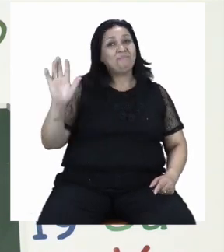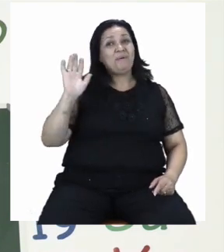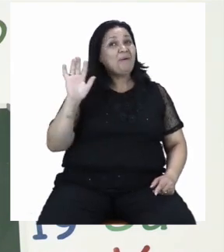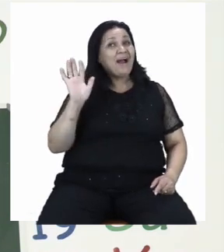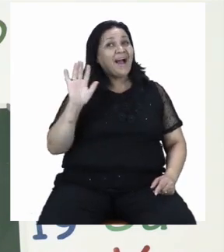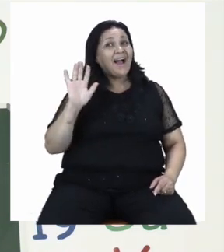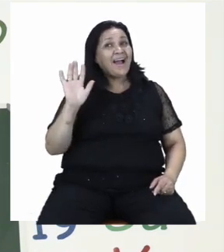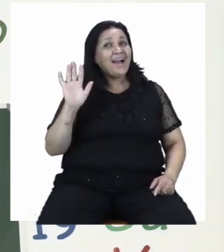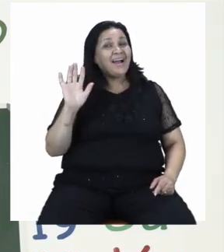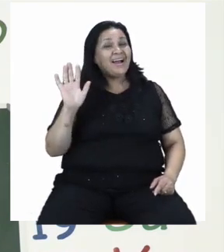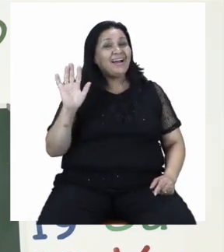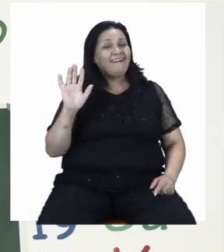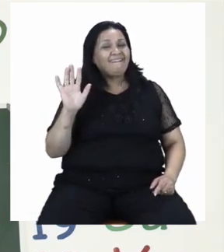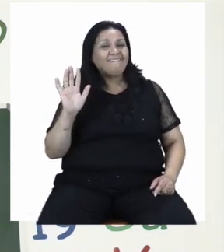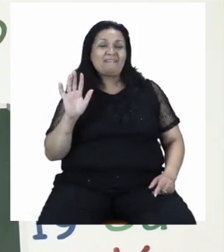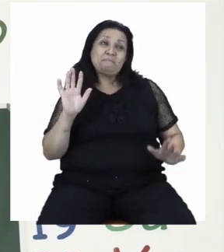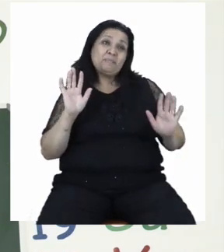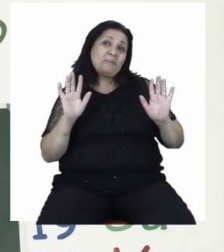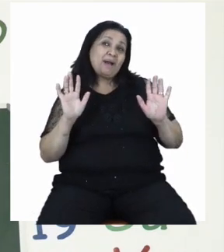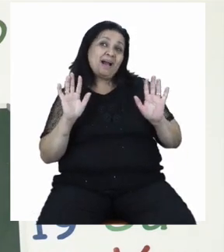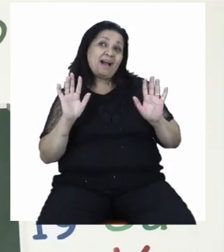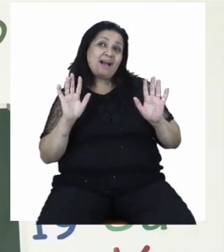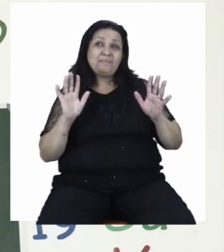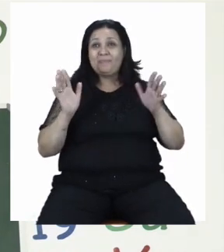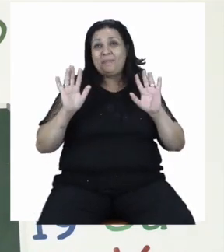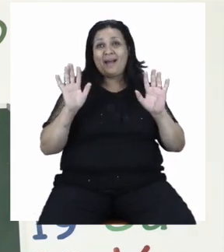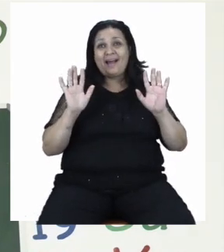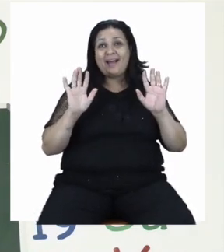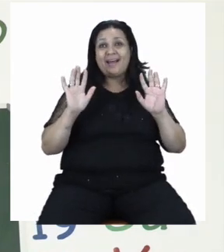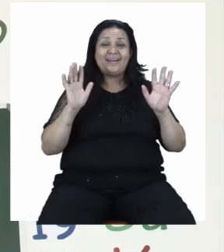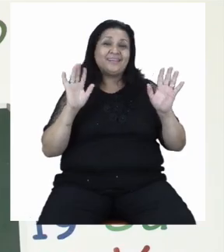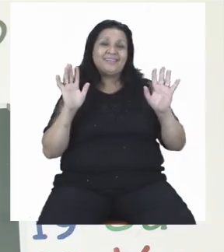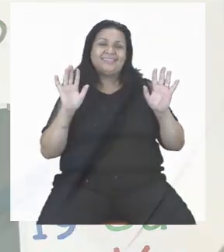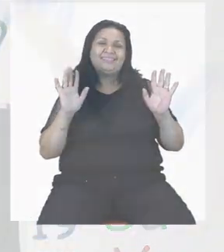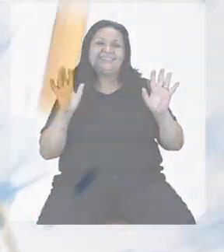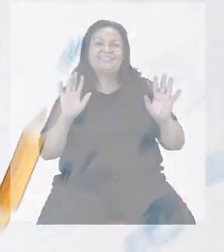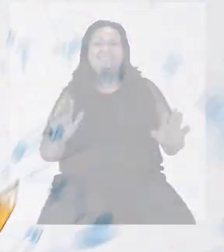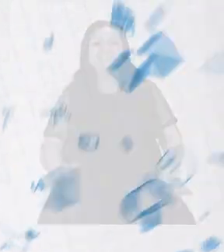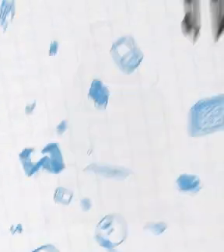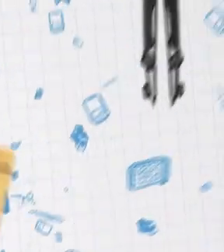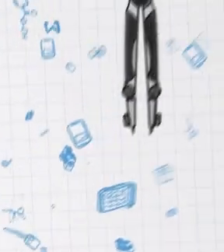us today and goodbye.